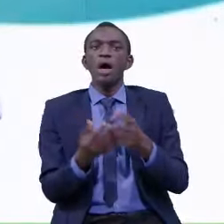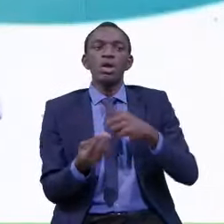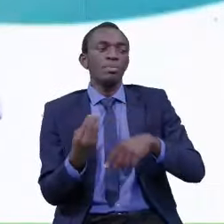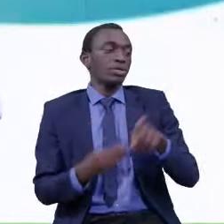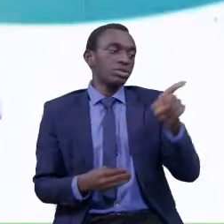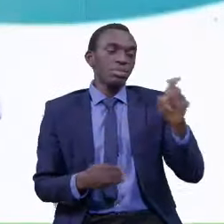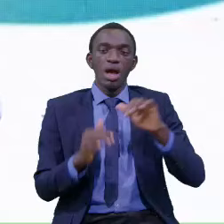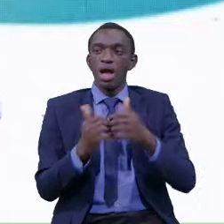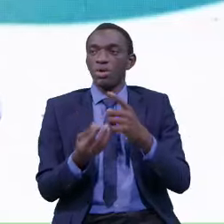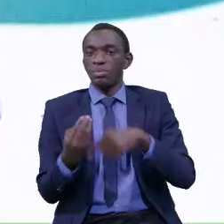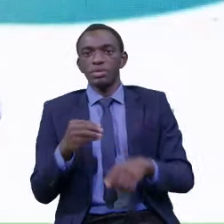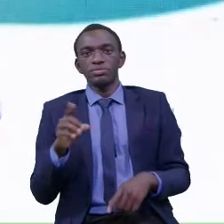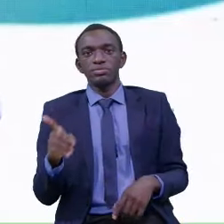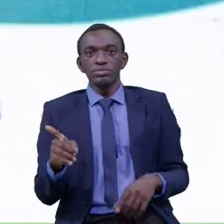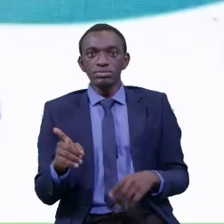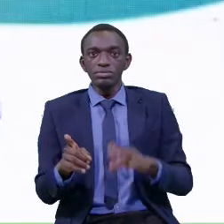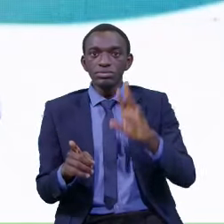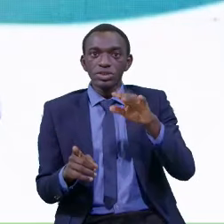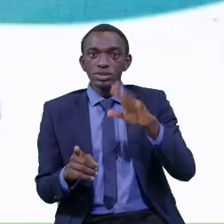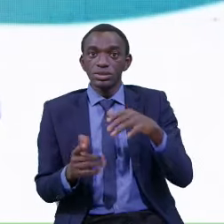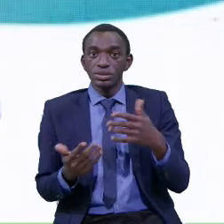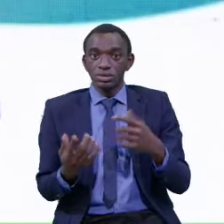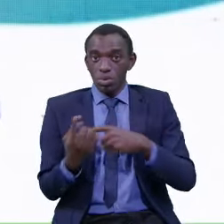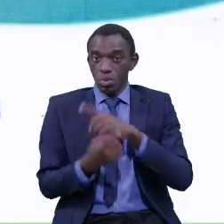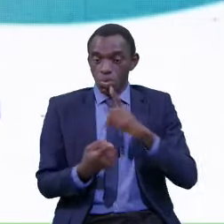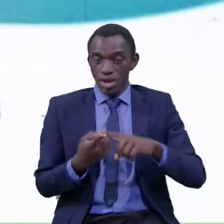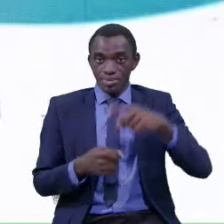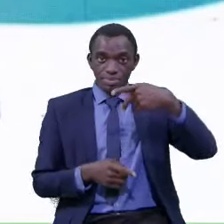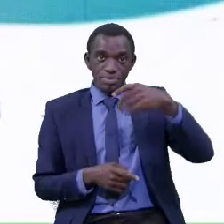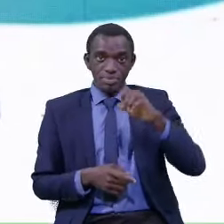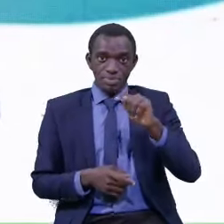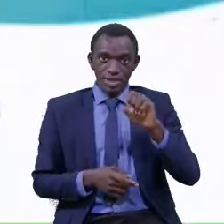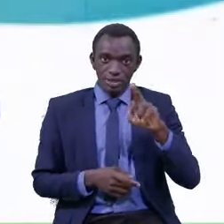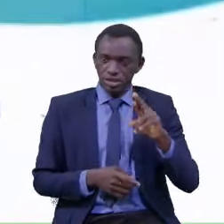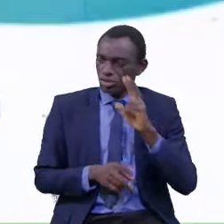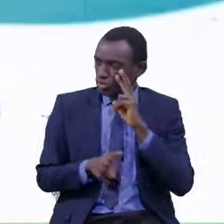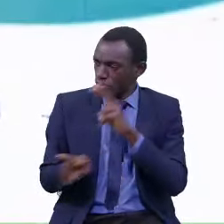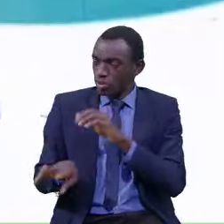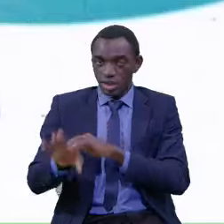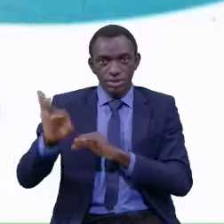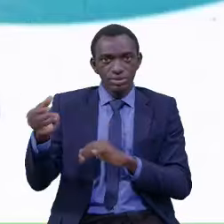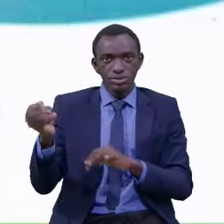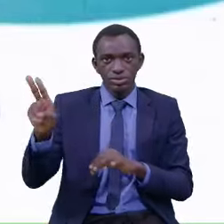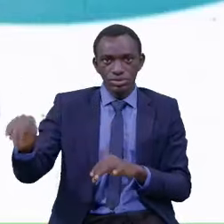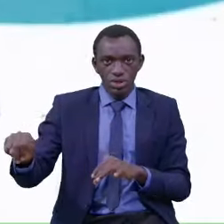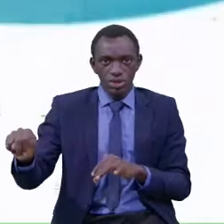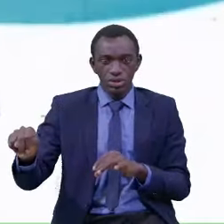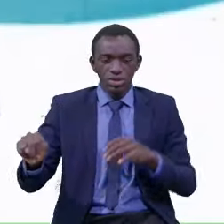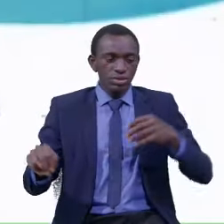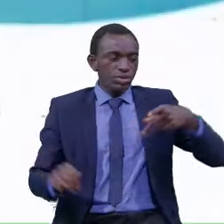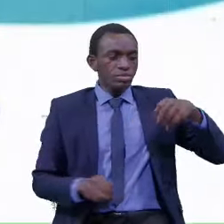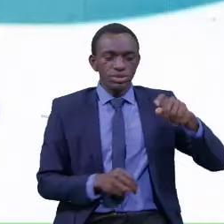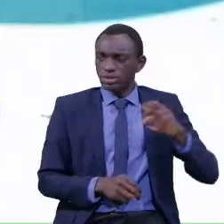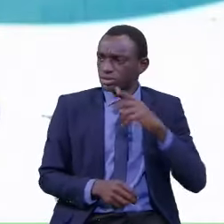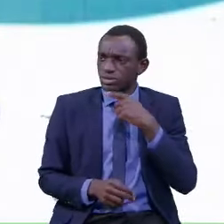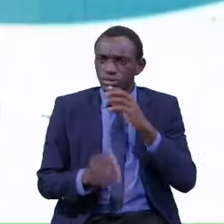Peter looked at John following, he said, Lord Jesus, look at John. You've told